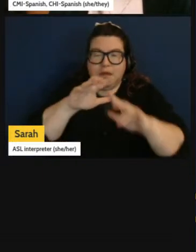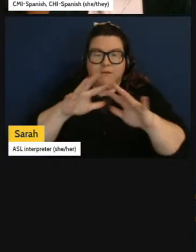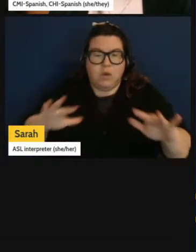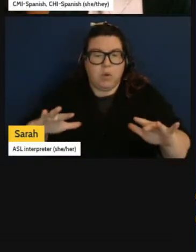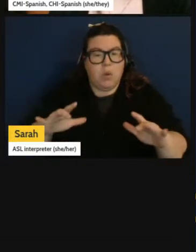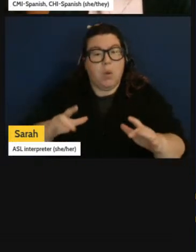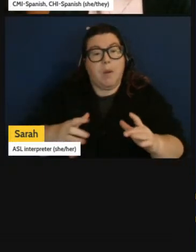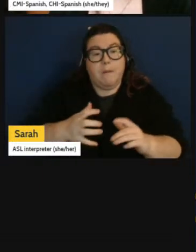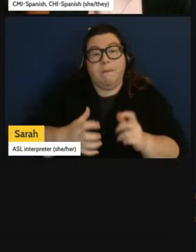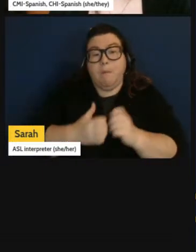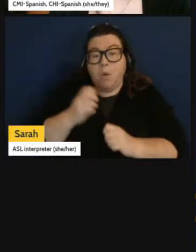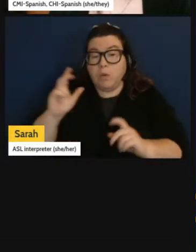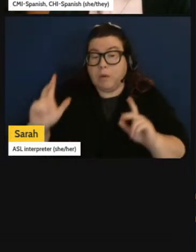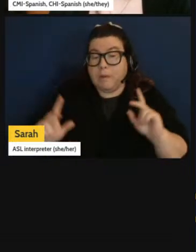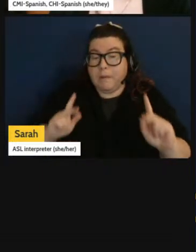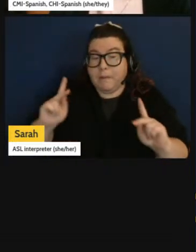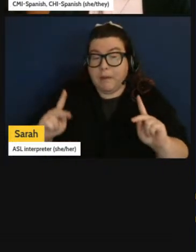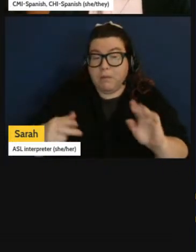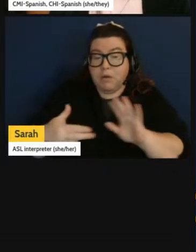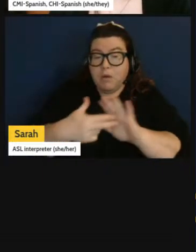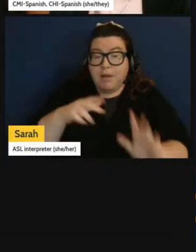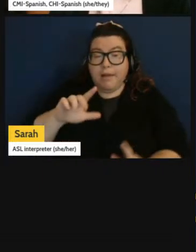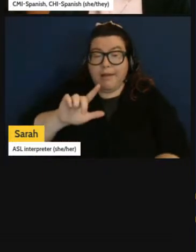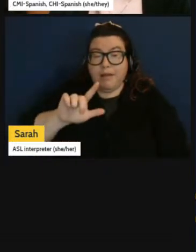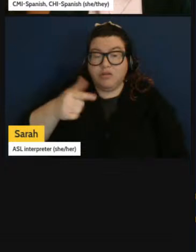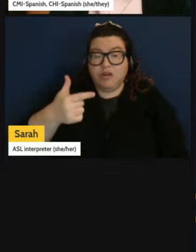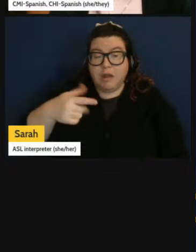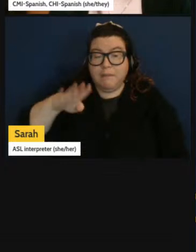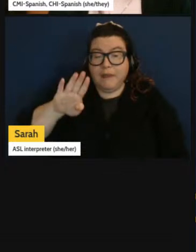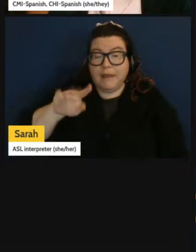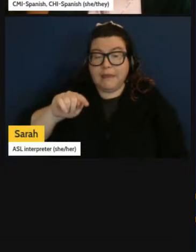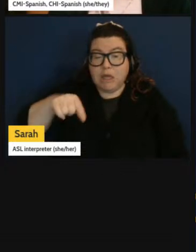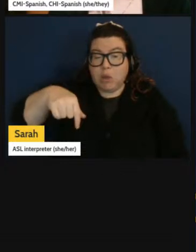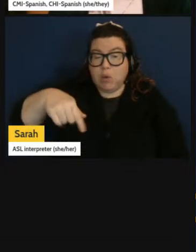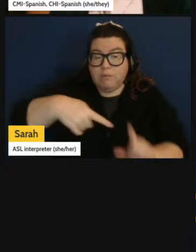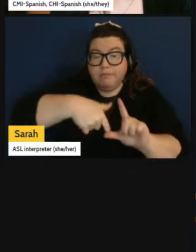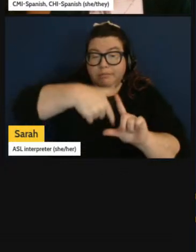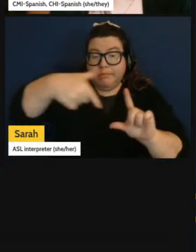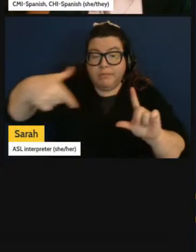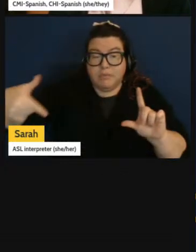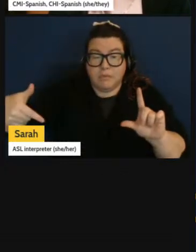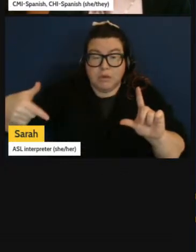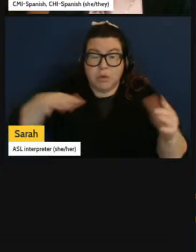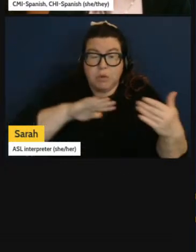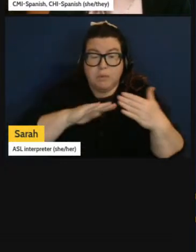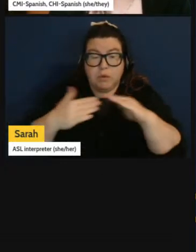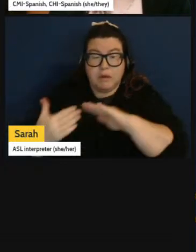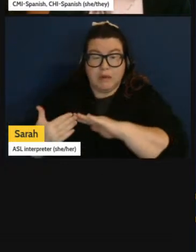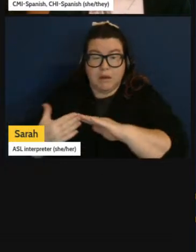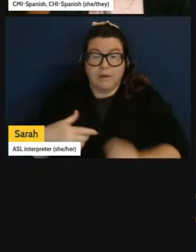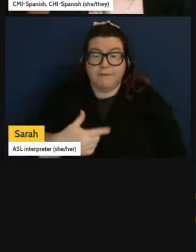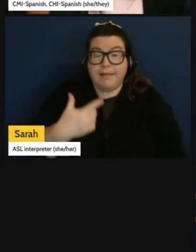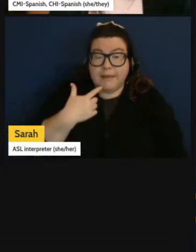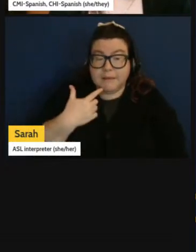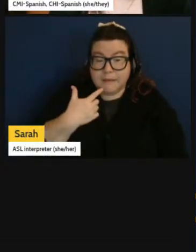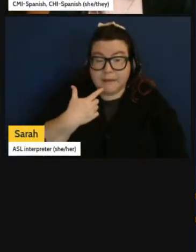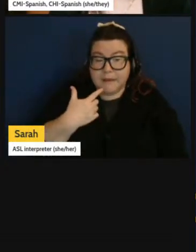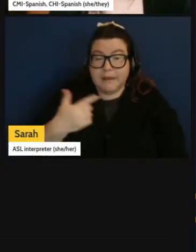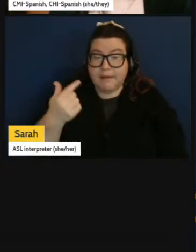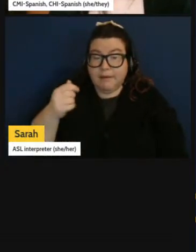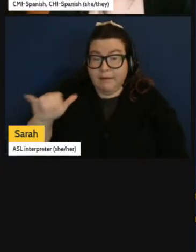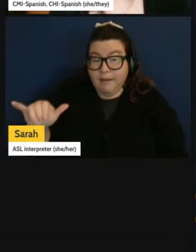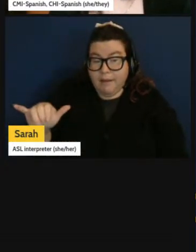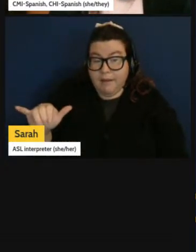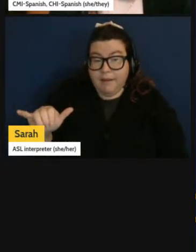most people refer to as the LGBT community, okay? So here we have lesbian,